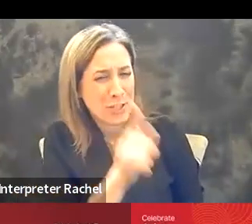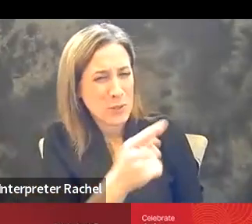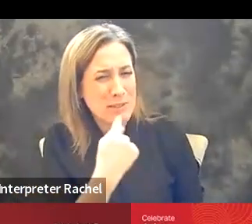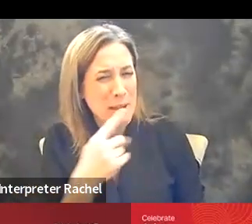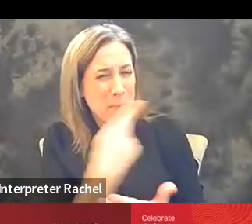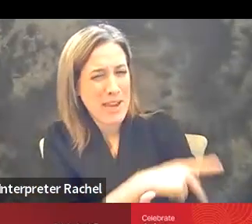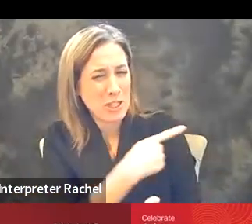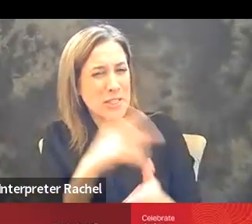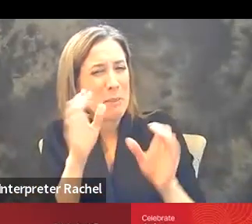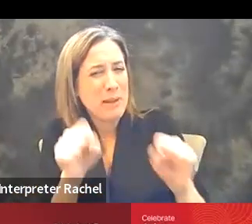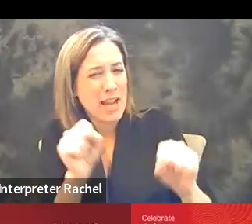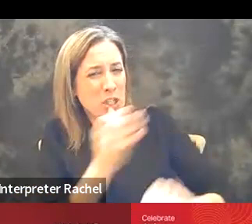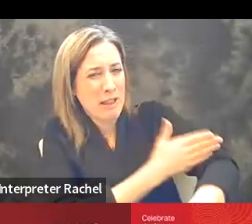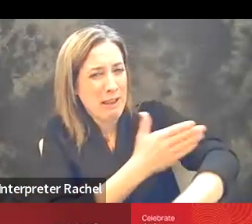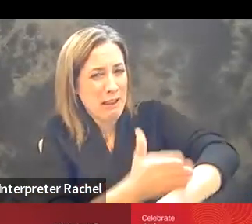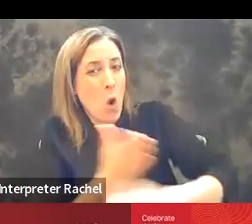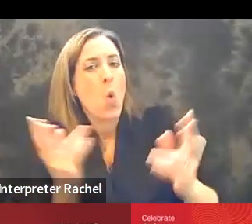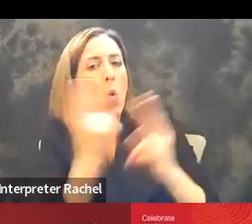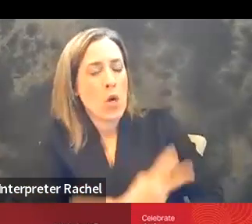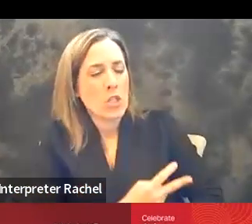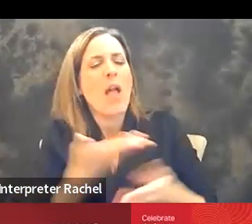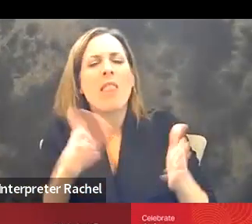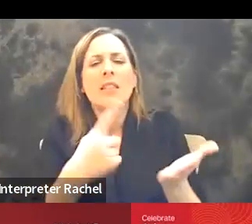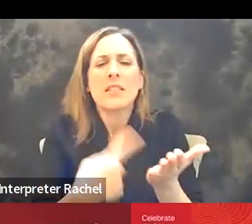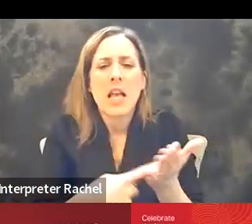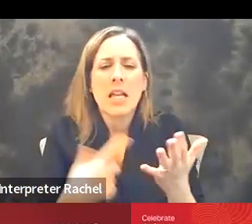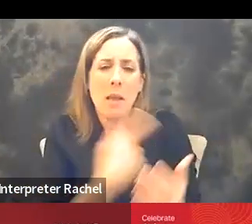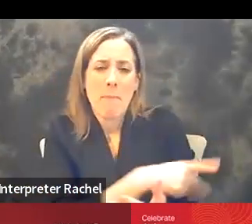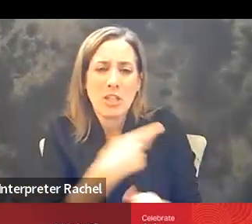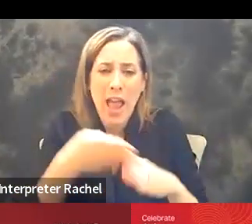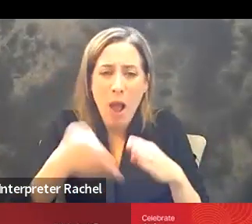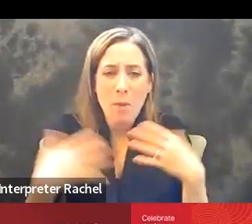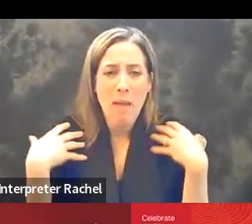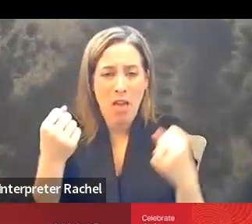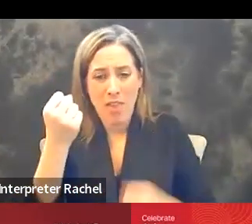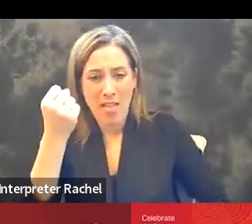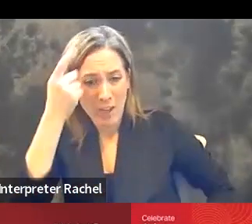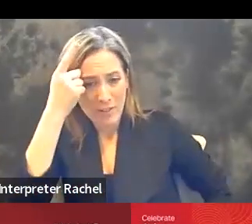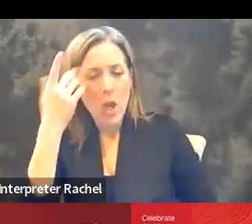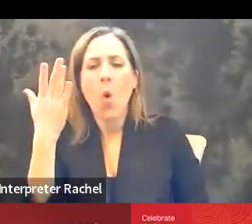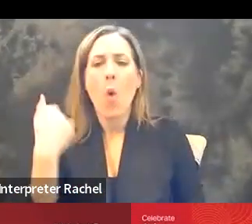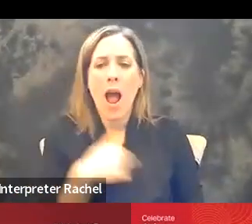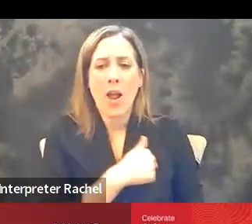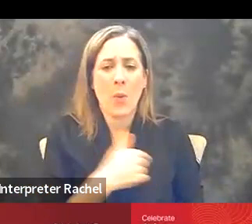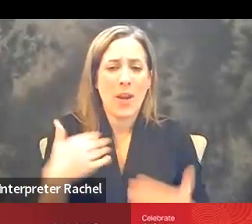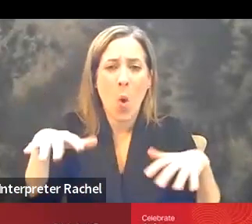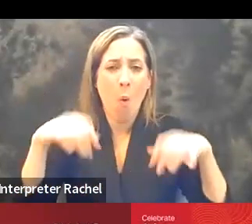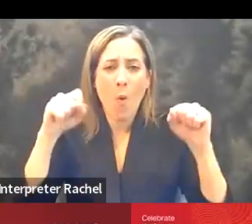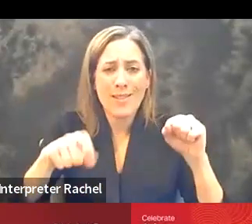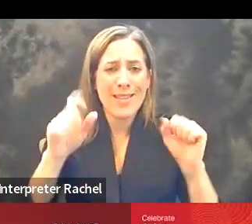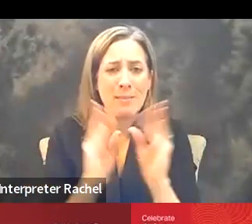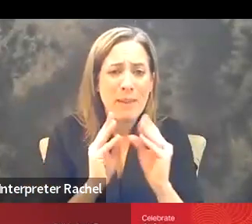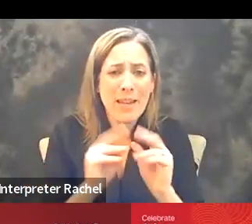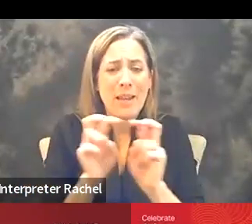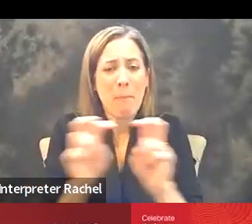it. So let's talk a little bit about patient outcomes and health literacy. Like, why are we even holding this panel? Why is health literacy